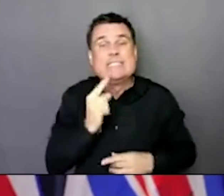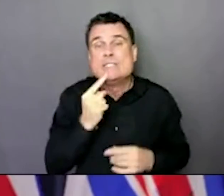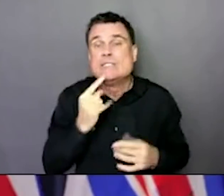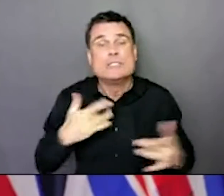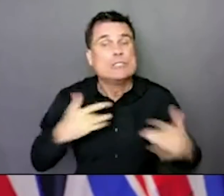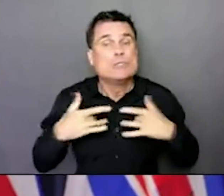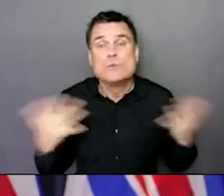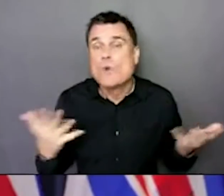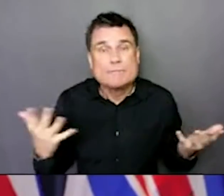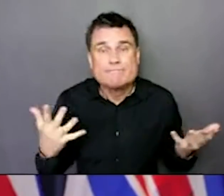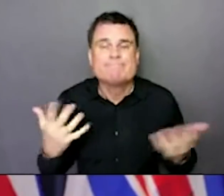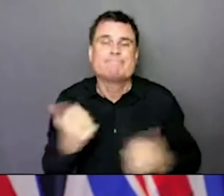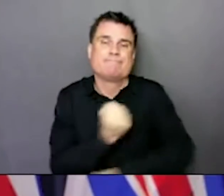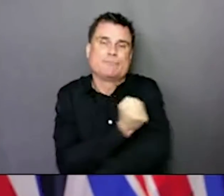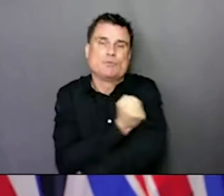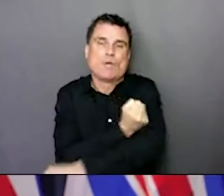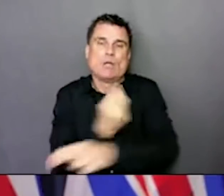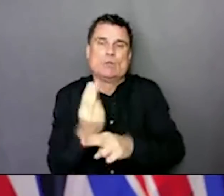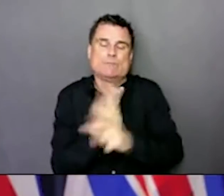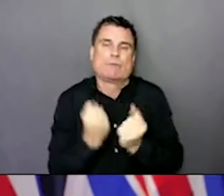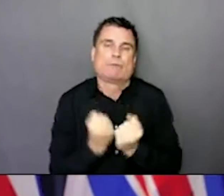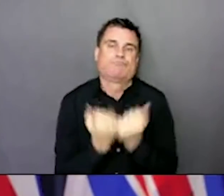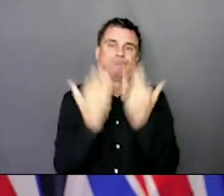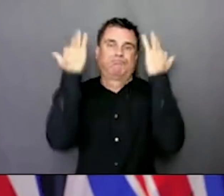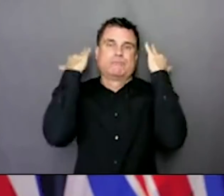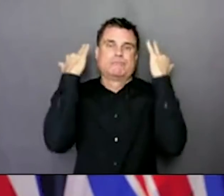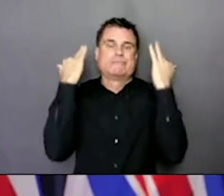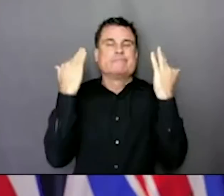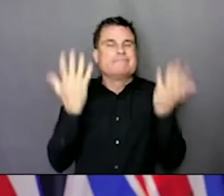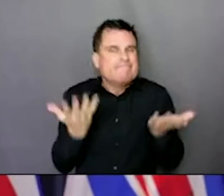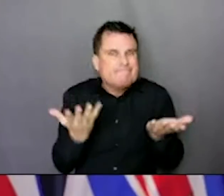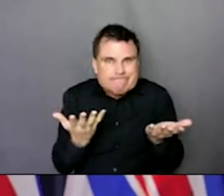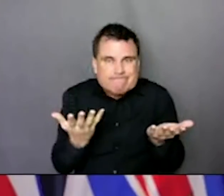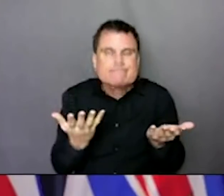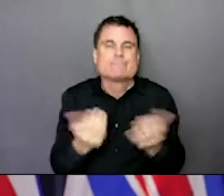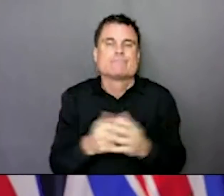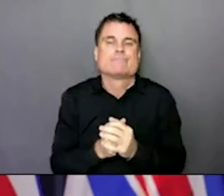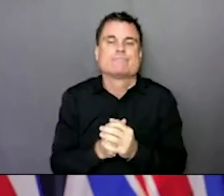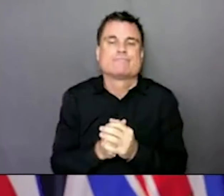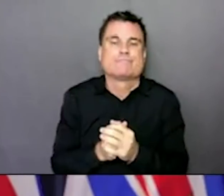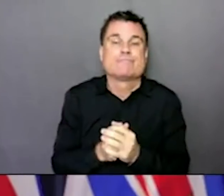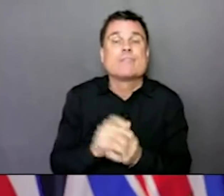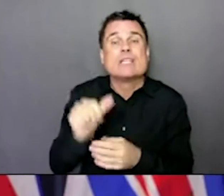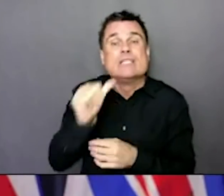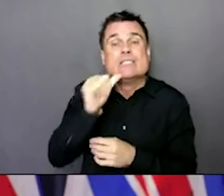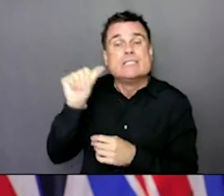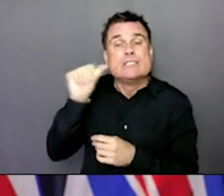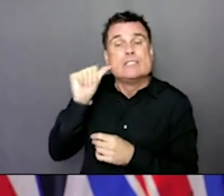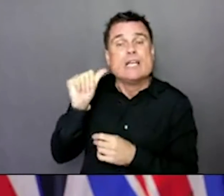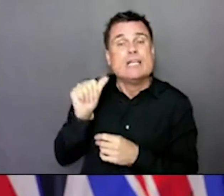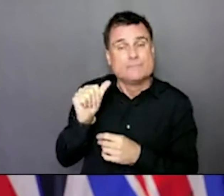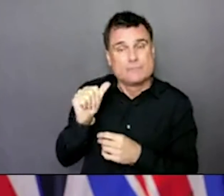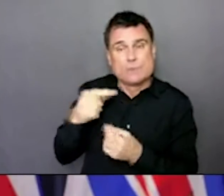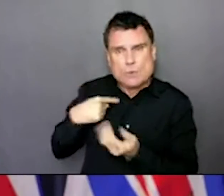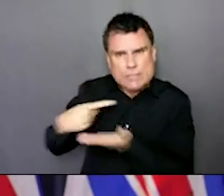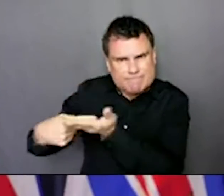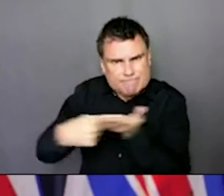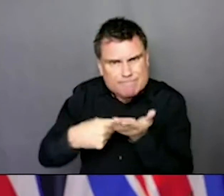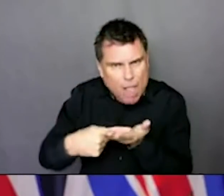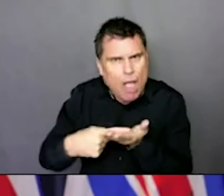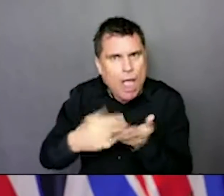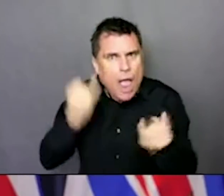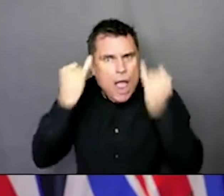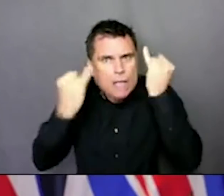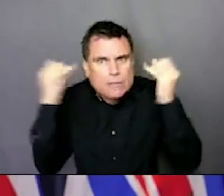She came to Cabinet yesterday with a package of initiatives. We'll be moving those forward in the days ahead. Minister Eby has been tasked with